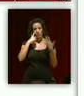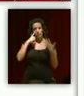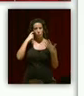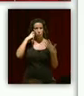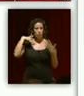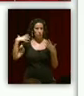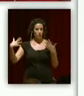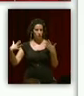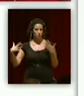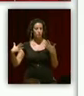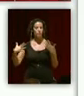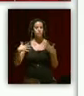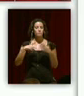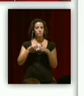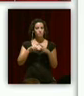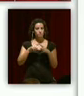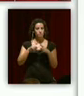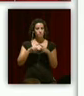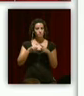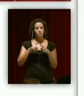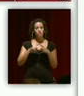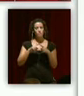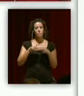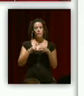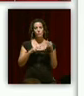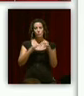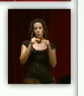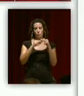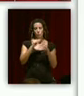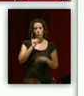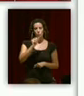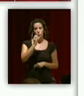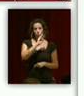shows, I found the top 5.